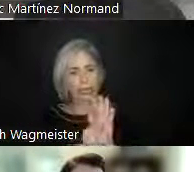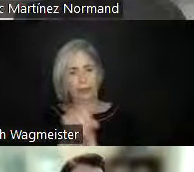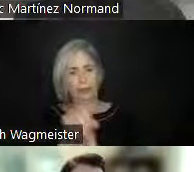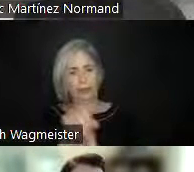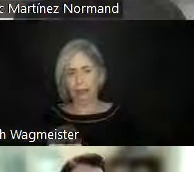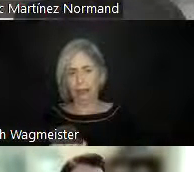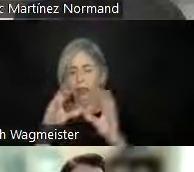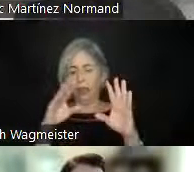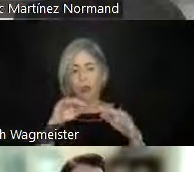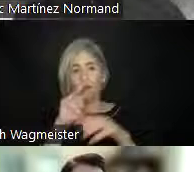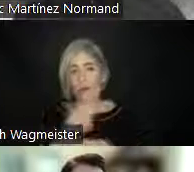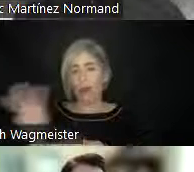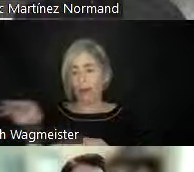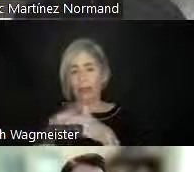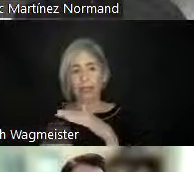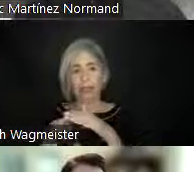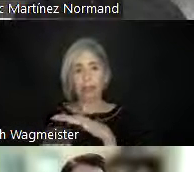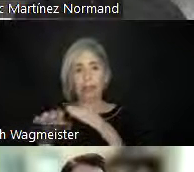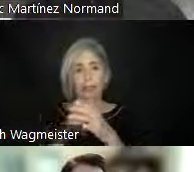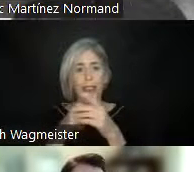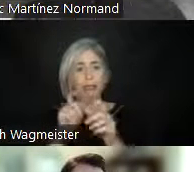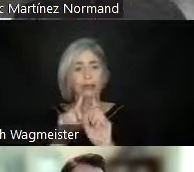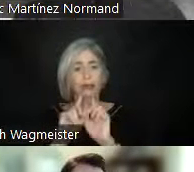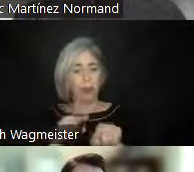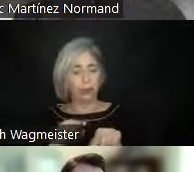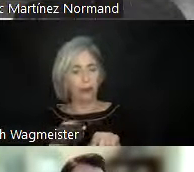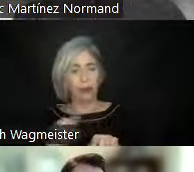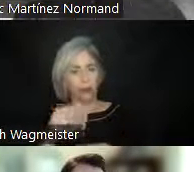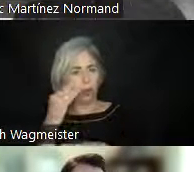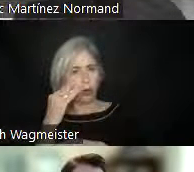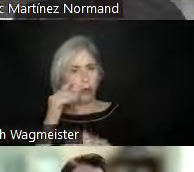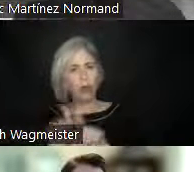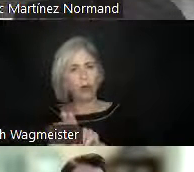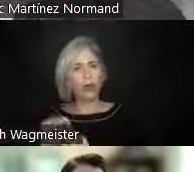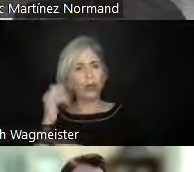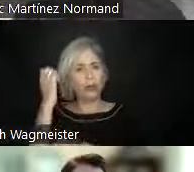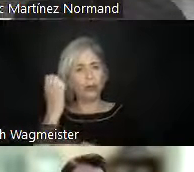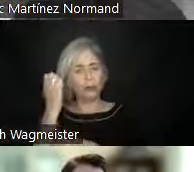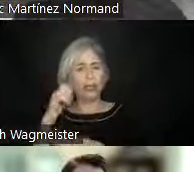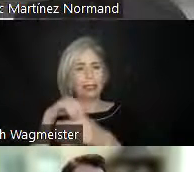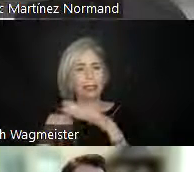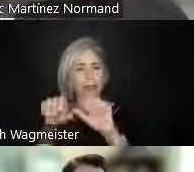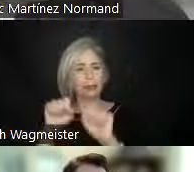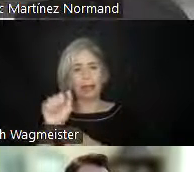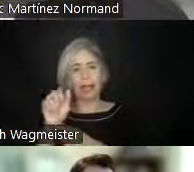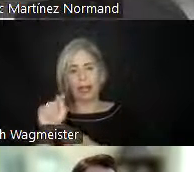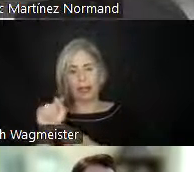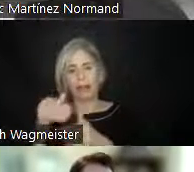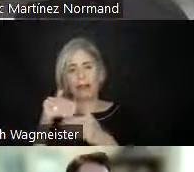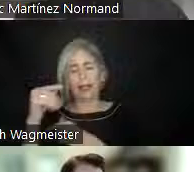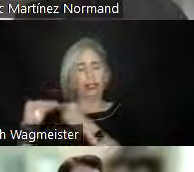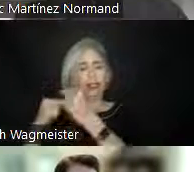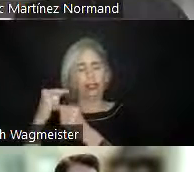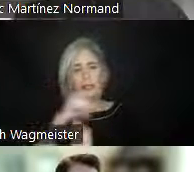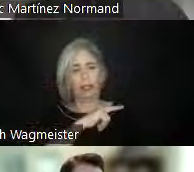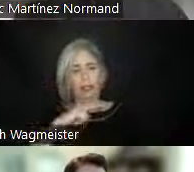the Web Accessibility Directive, which everyone I think knows what it is, and the European Accessibility Act, which is the next generation legislation